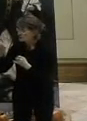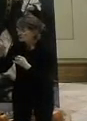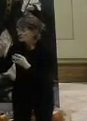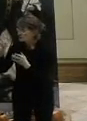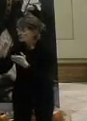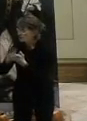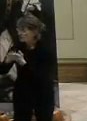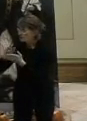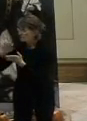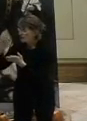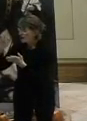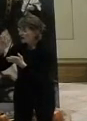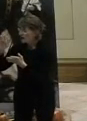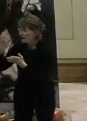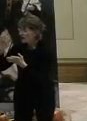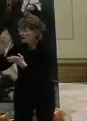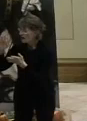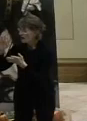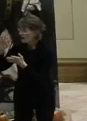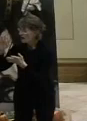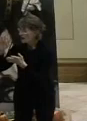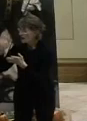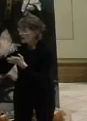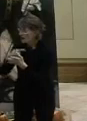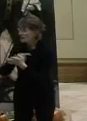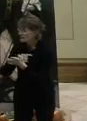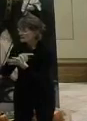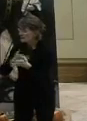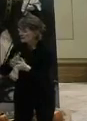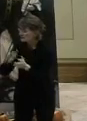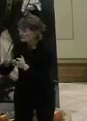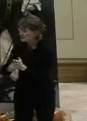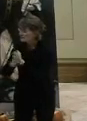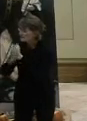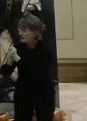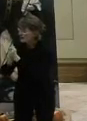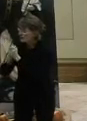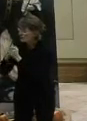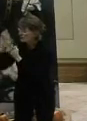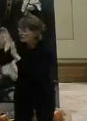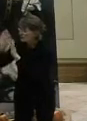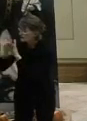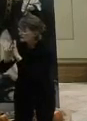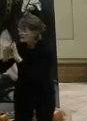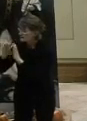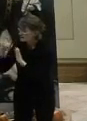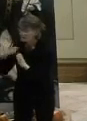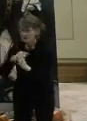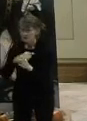obedience to the commands of Christ, the King of the universe,